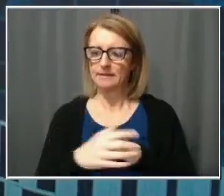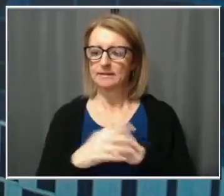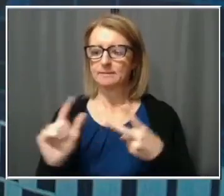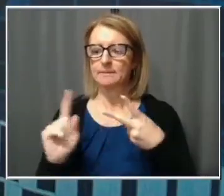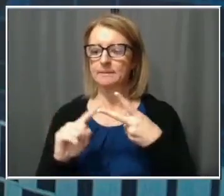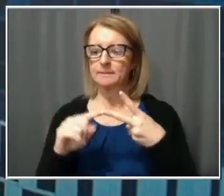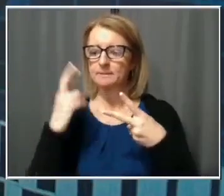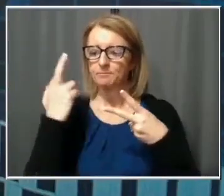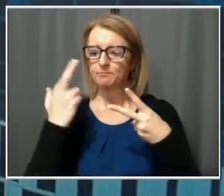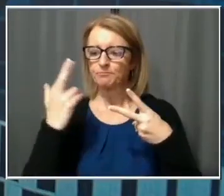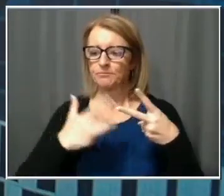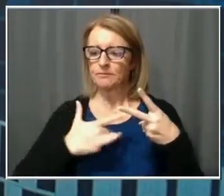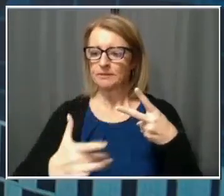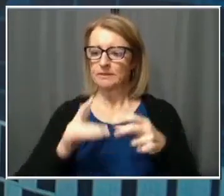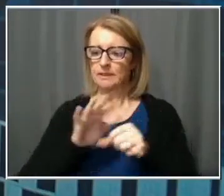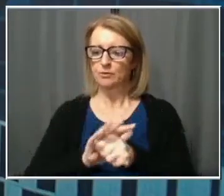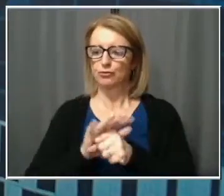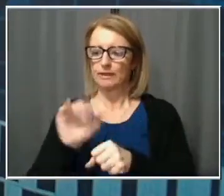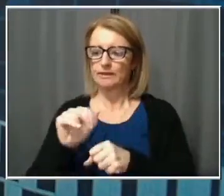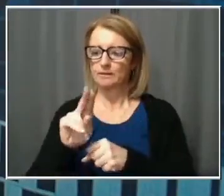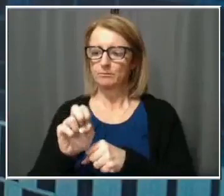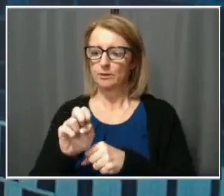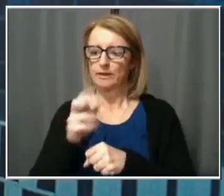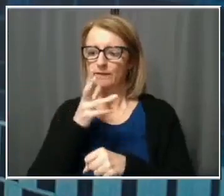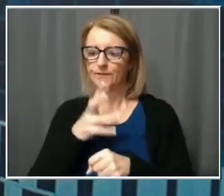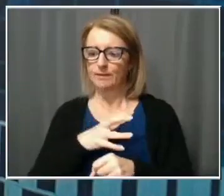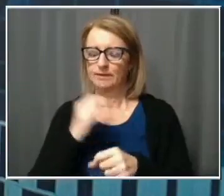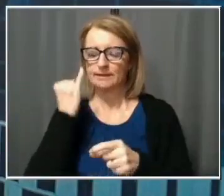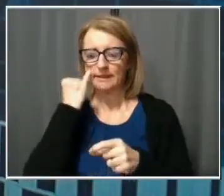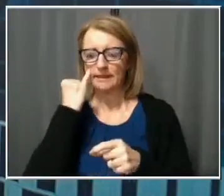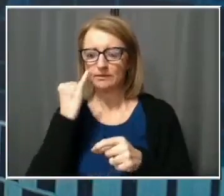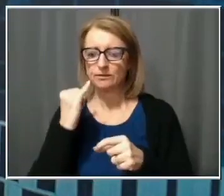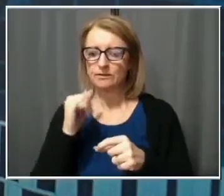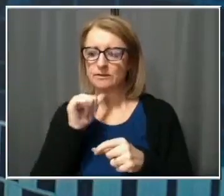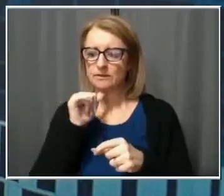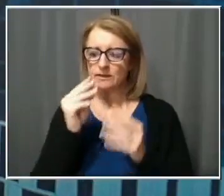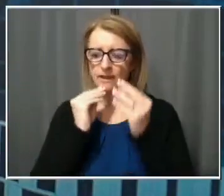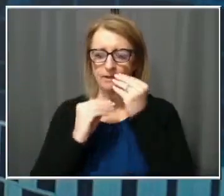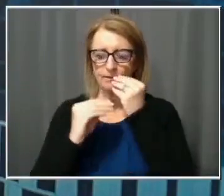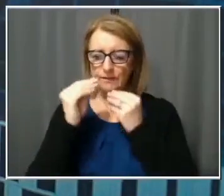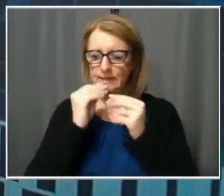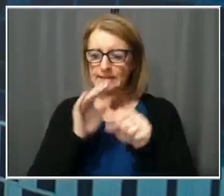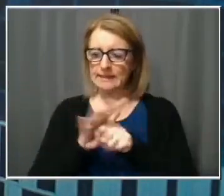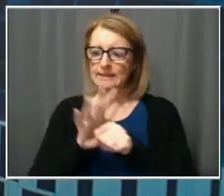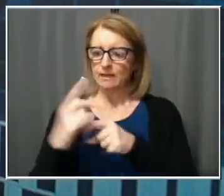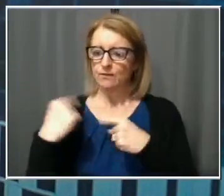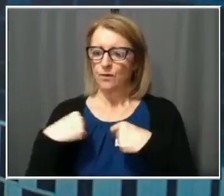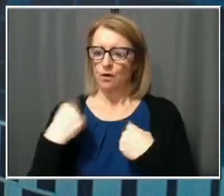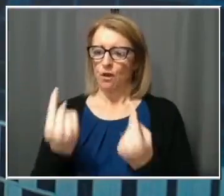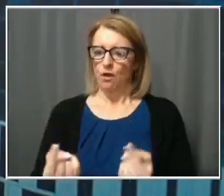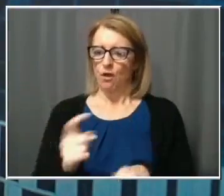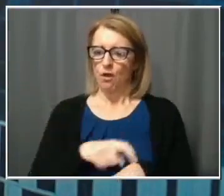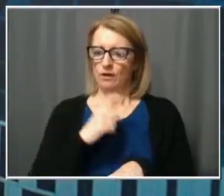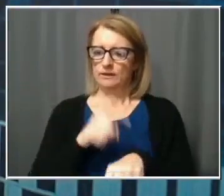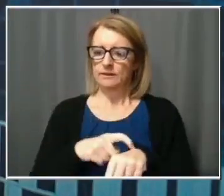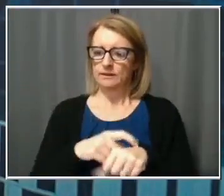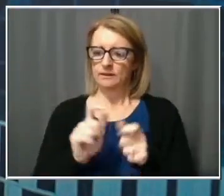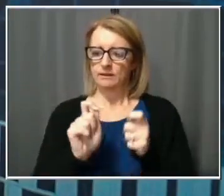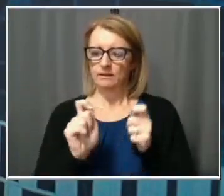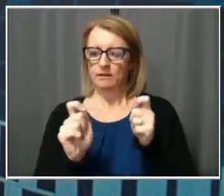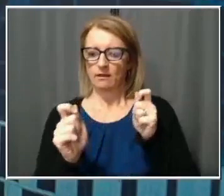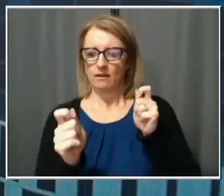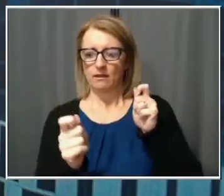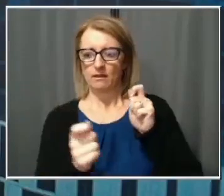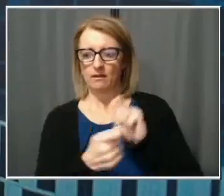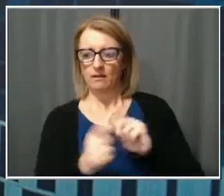you tend to get a bone stress injury in females is if you have been underfueling for long enough, your physiology will actually start to change. And so you will slow